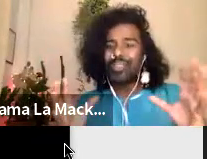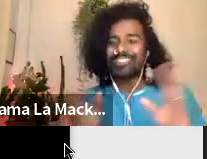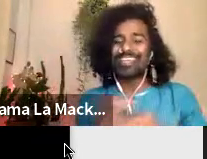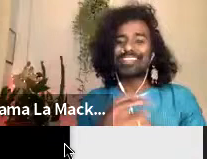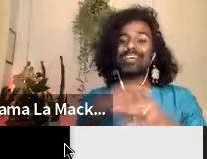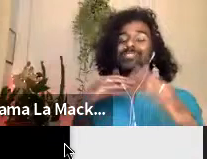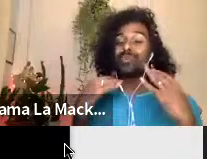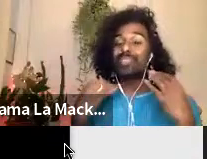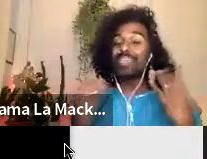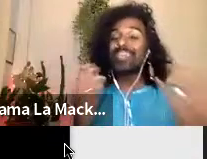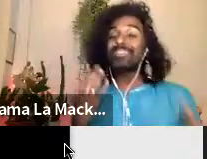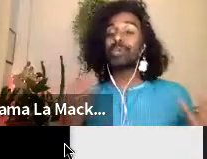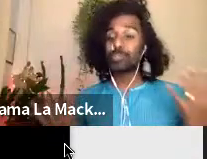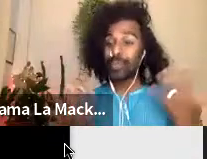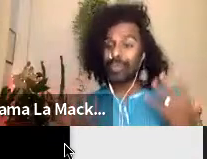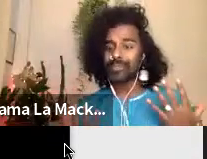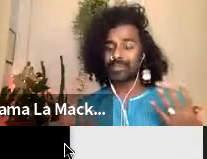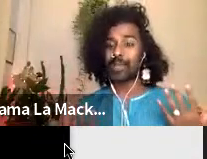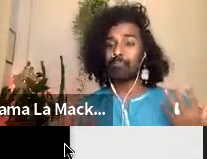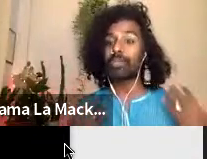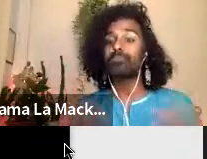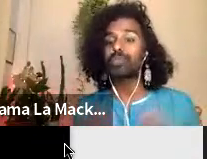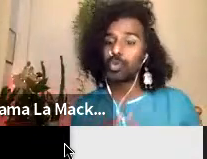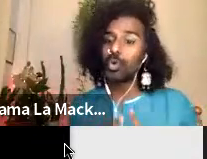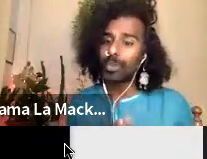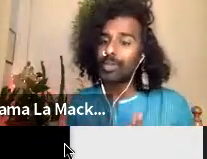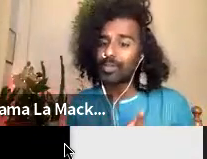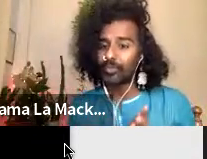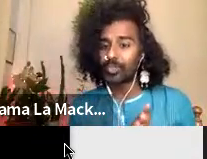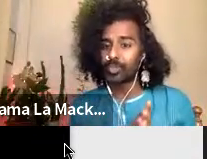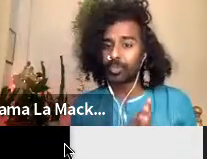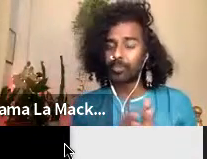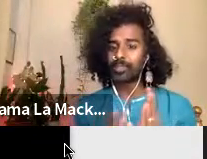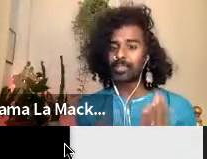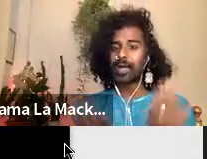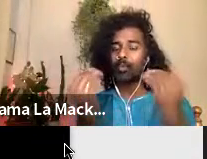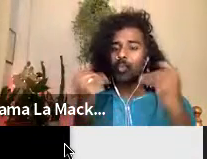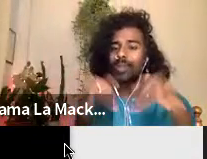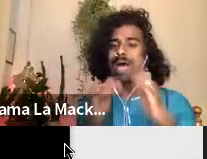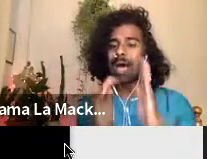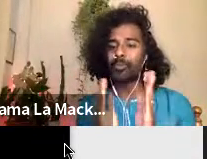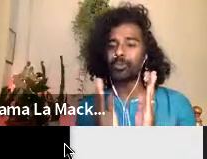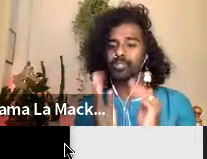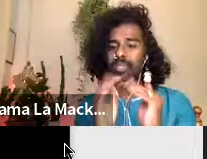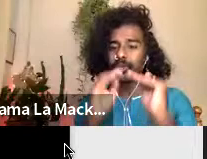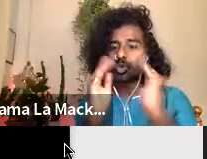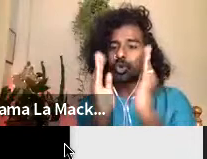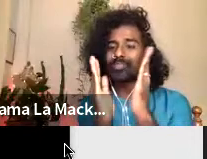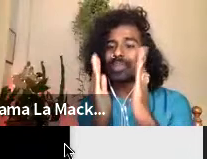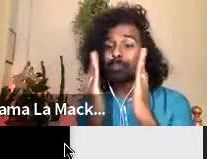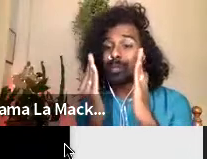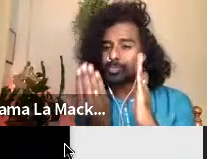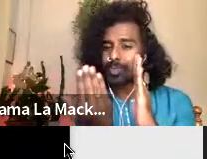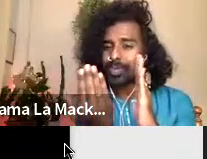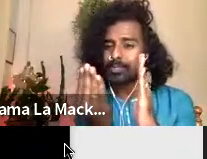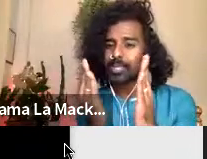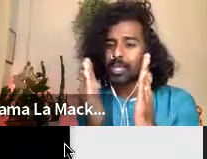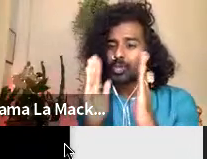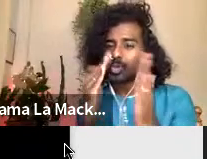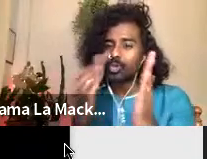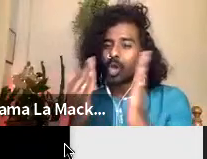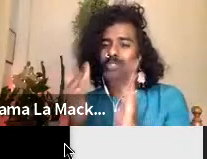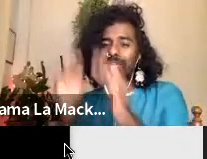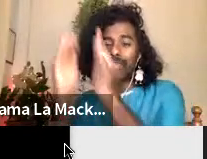within all that said, so the interspace then becomes so meaningful to me because I, what happens, you know, in that middle